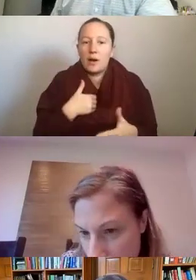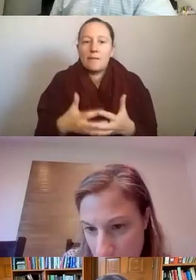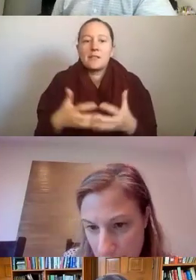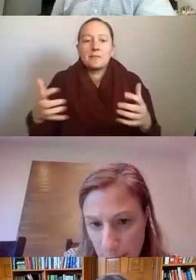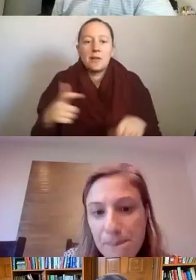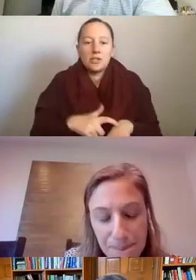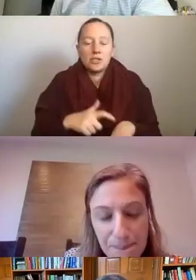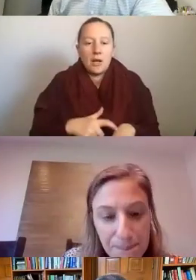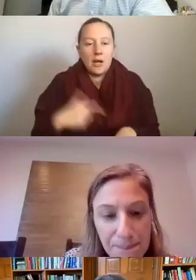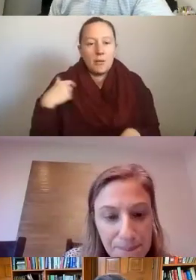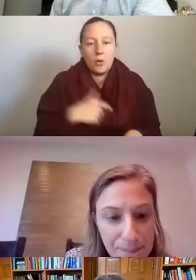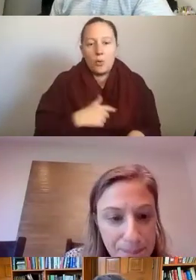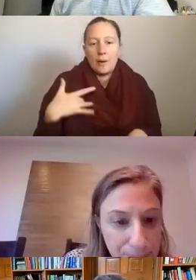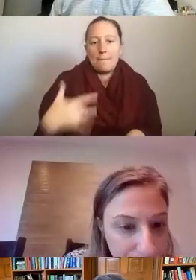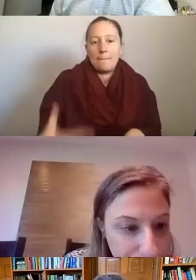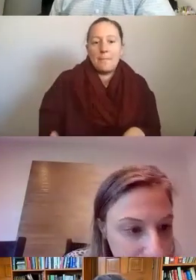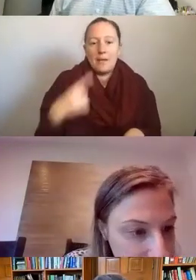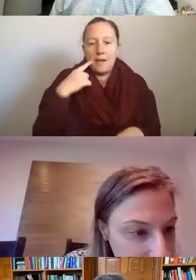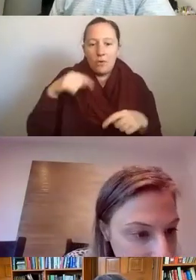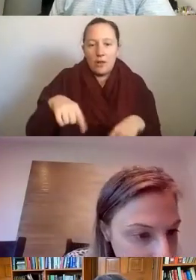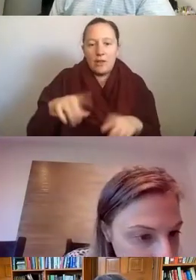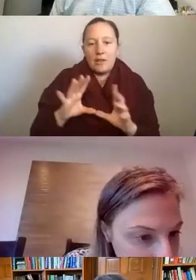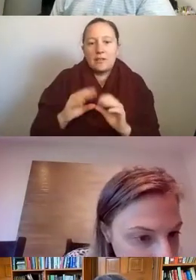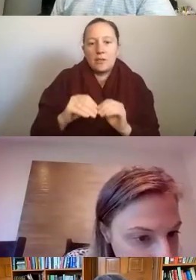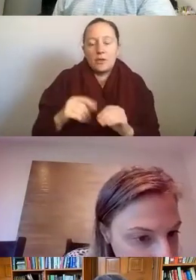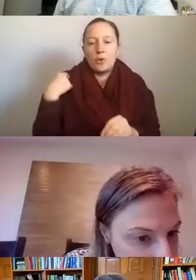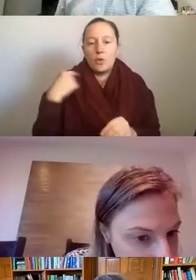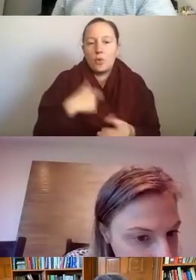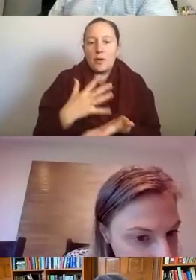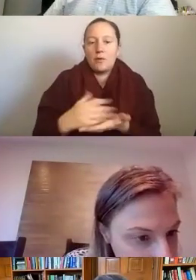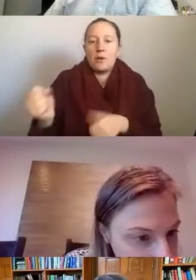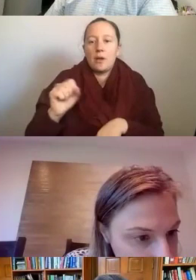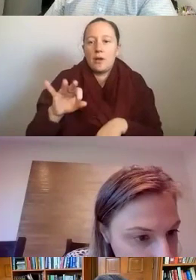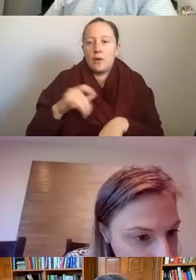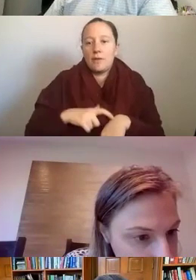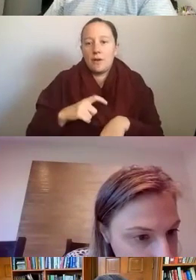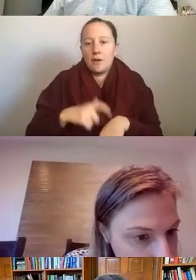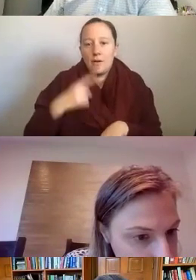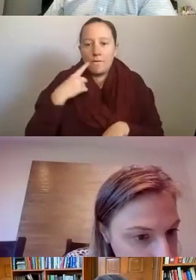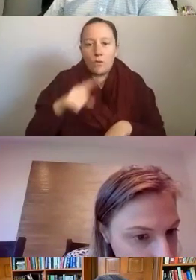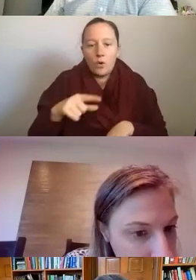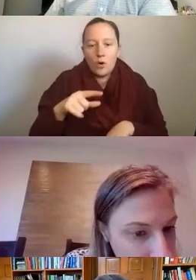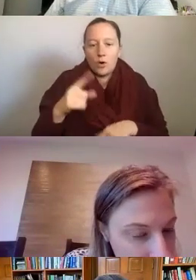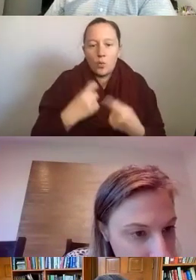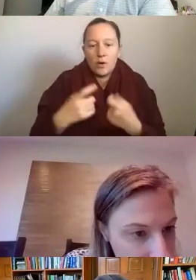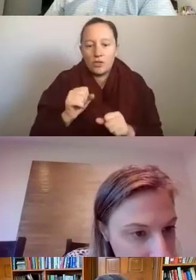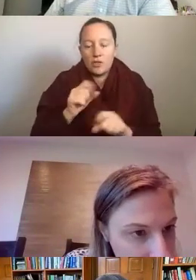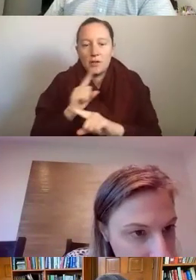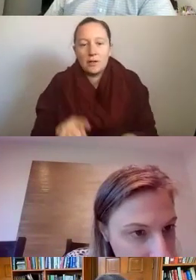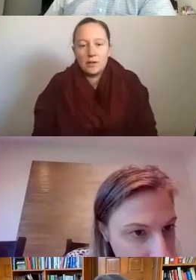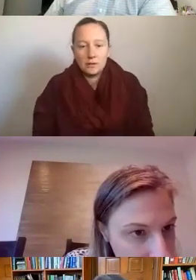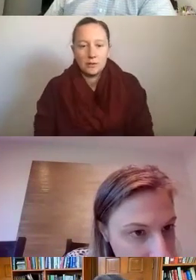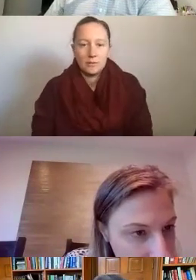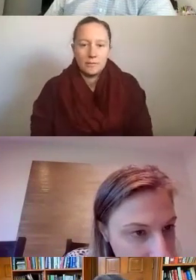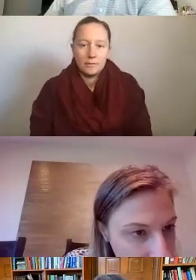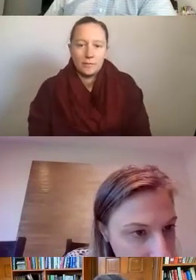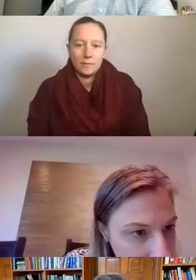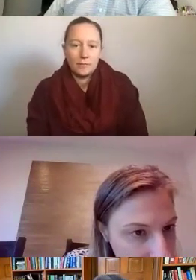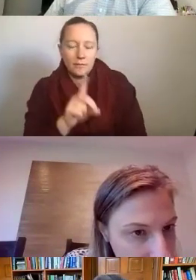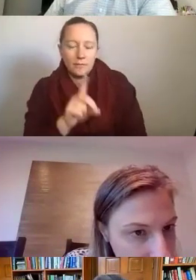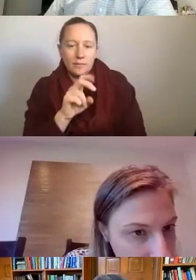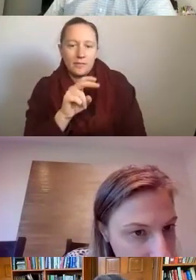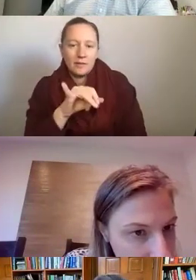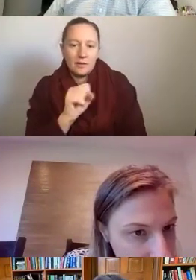time as we usually do for these sessions. So we did kind of run out of time for the Q&A portion. Yeah, I'm not seeing anything